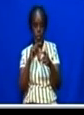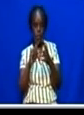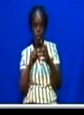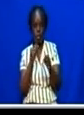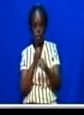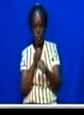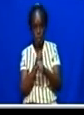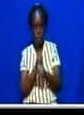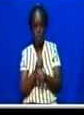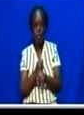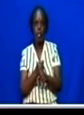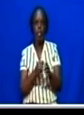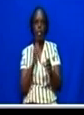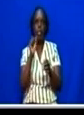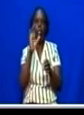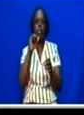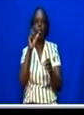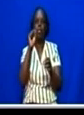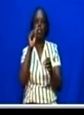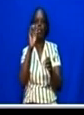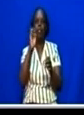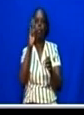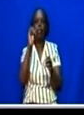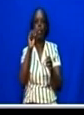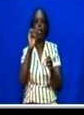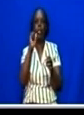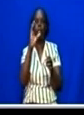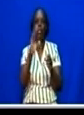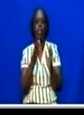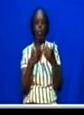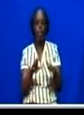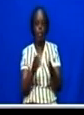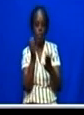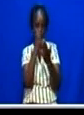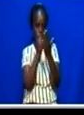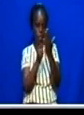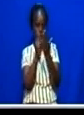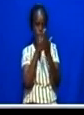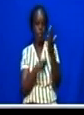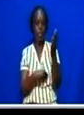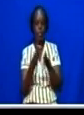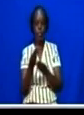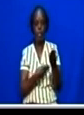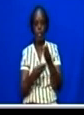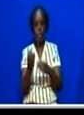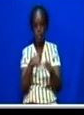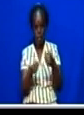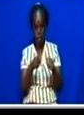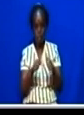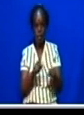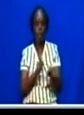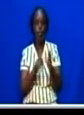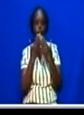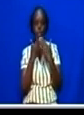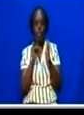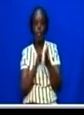we say systematic way of recording business transactions. Once we have done that, we need to now ask